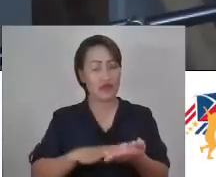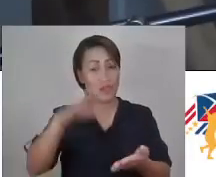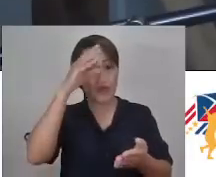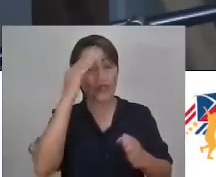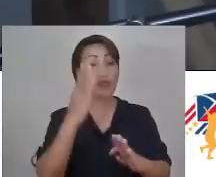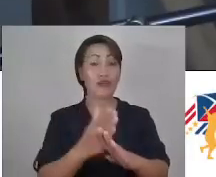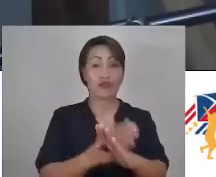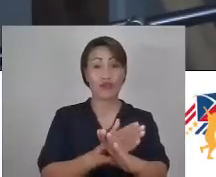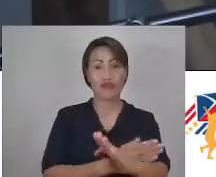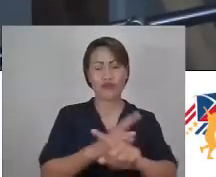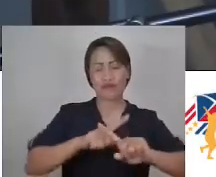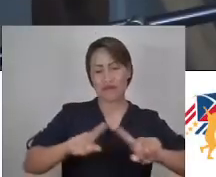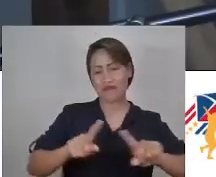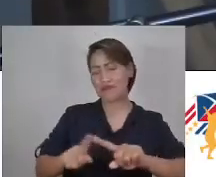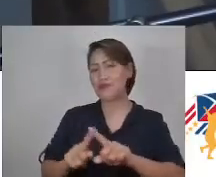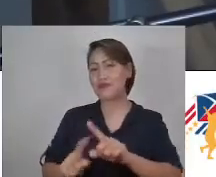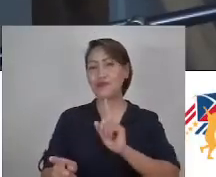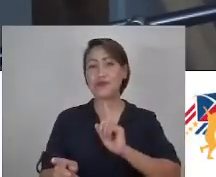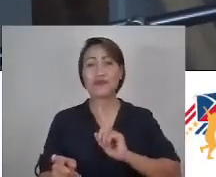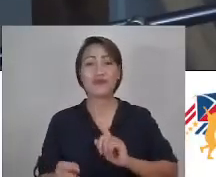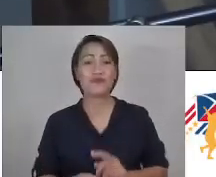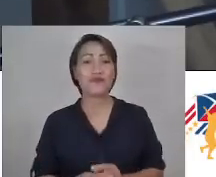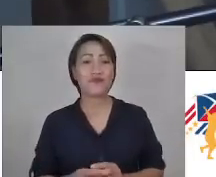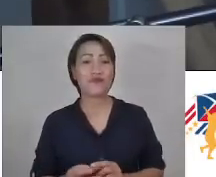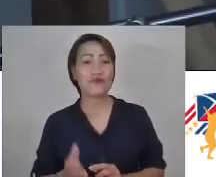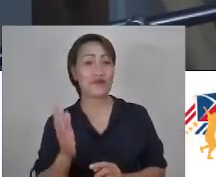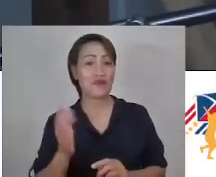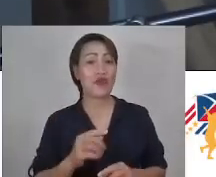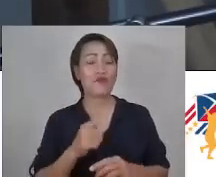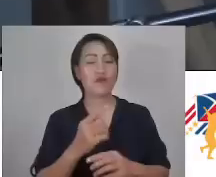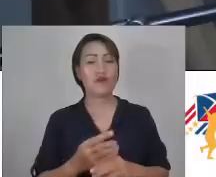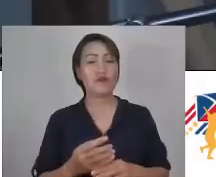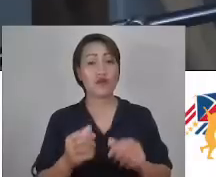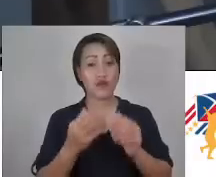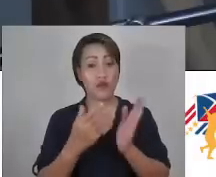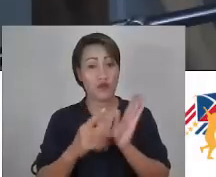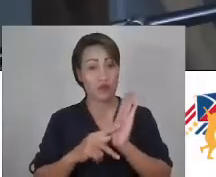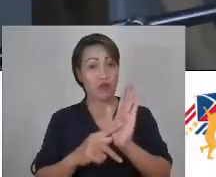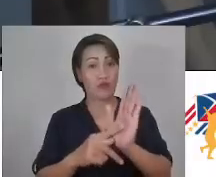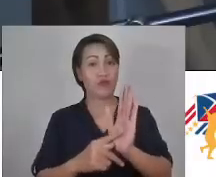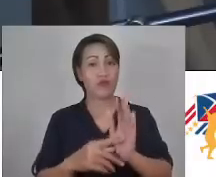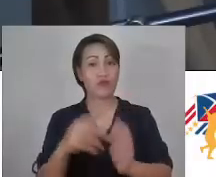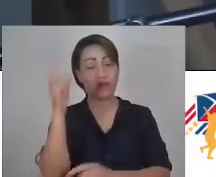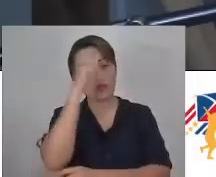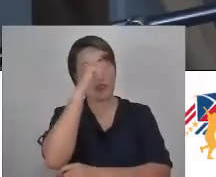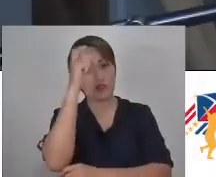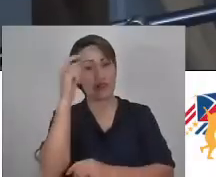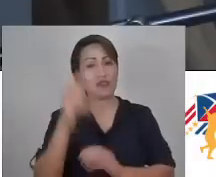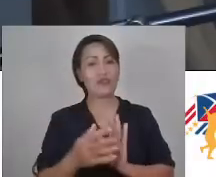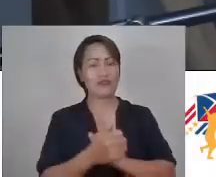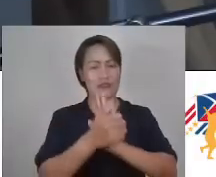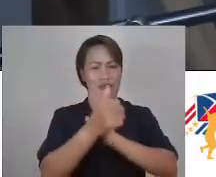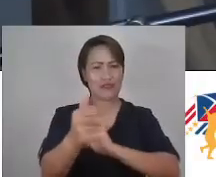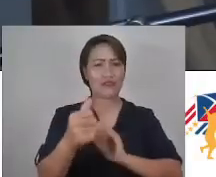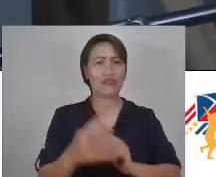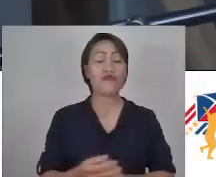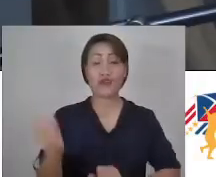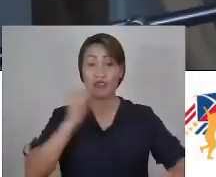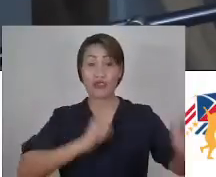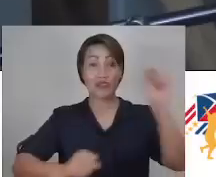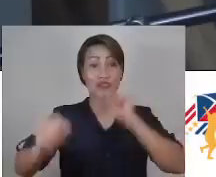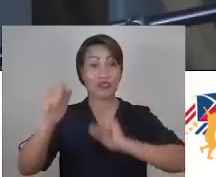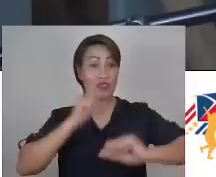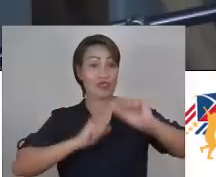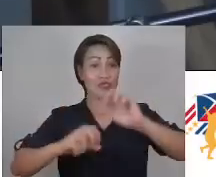talks organized to promote excellence through innovation in science and research. And Agham